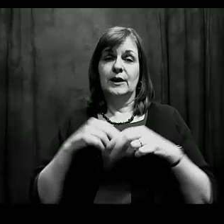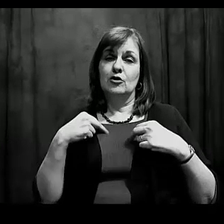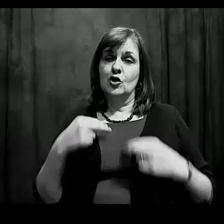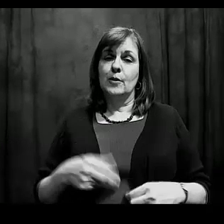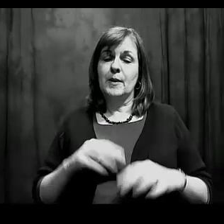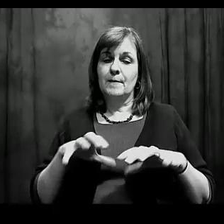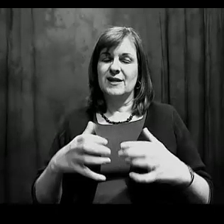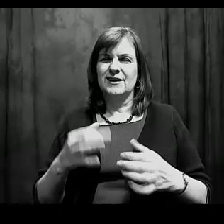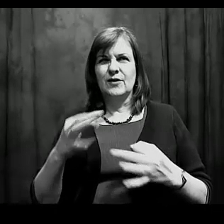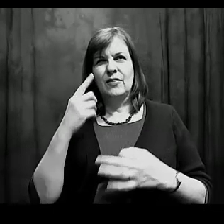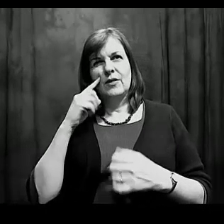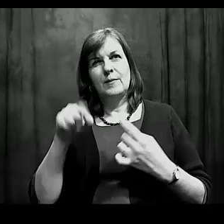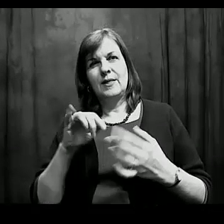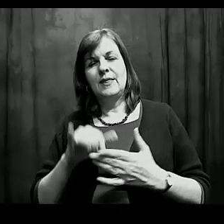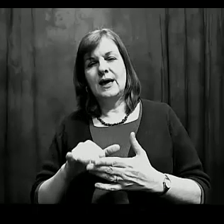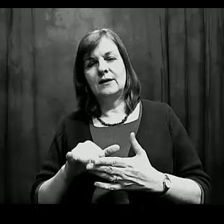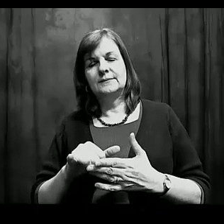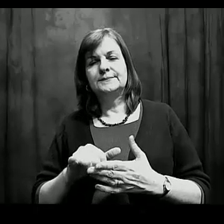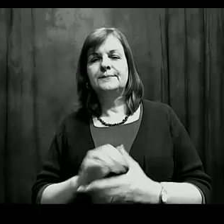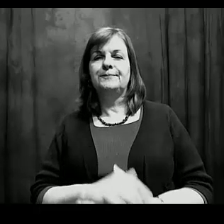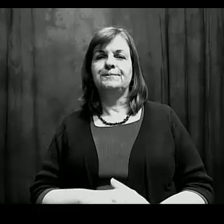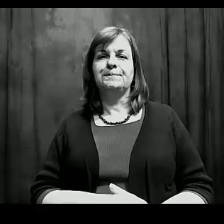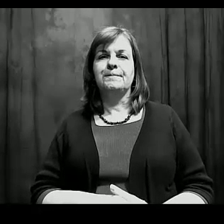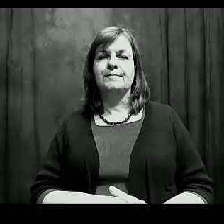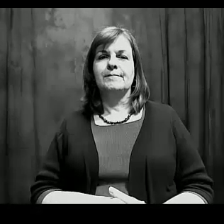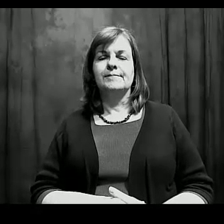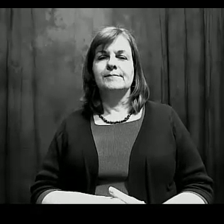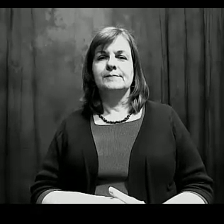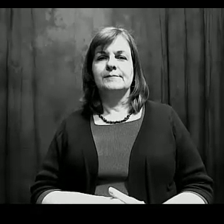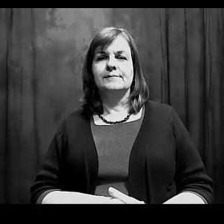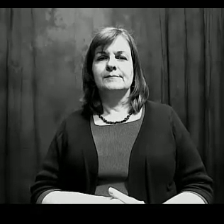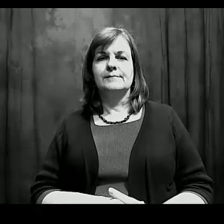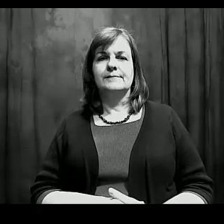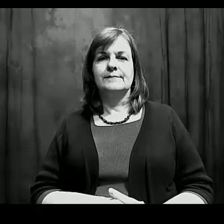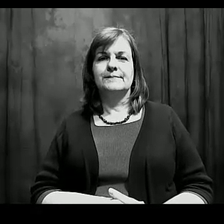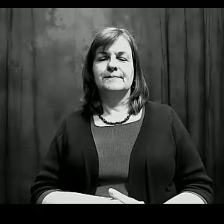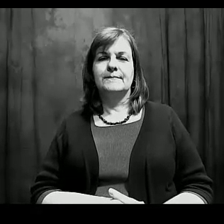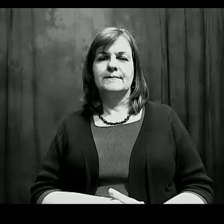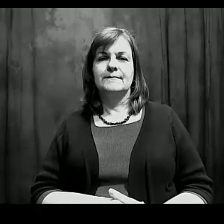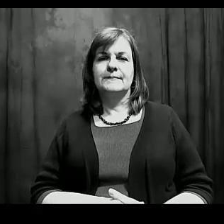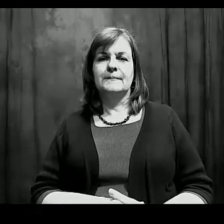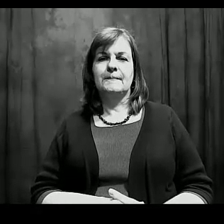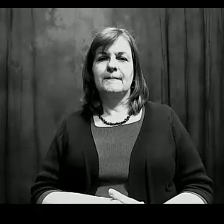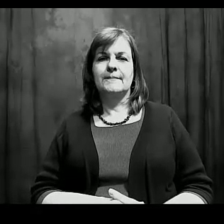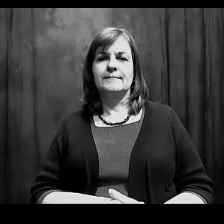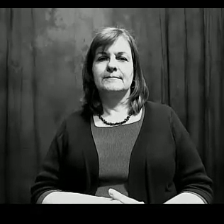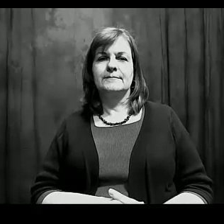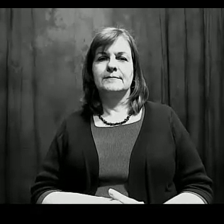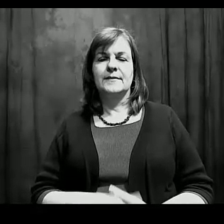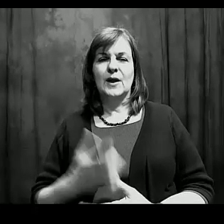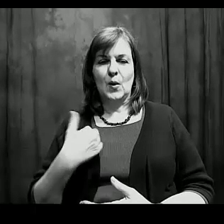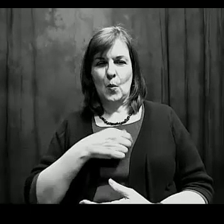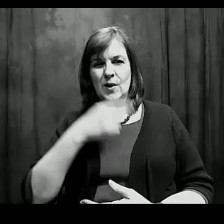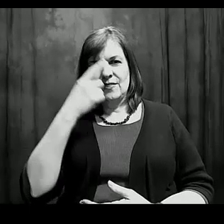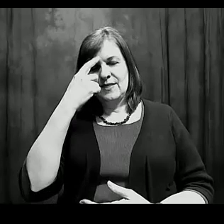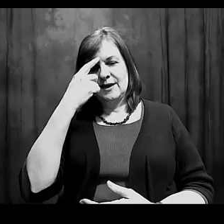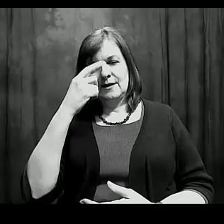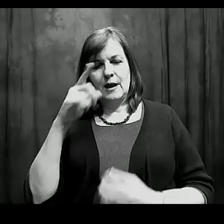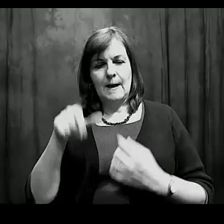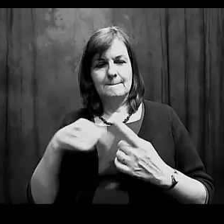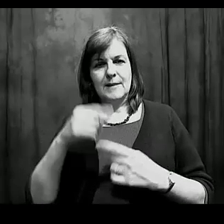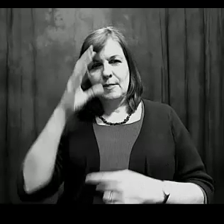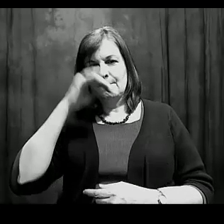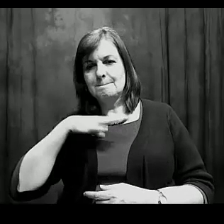within the human population if you really look at it. But what we typically think about is